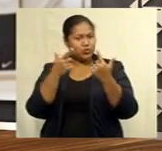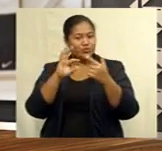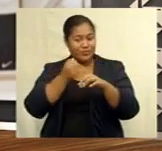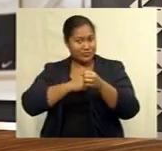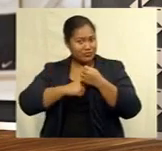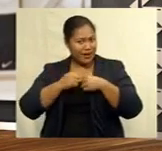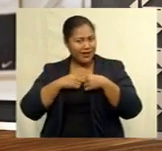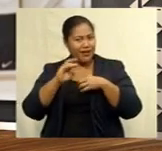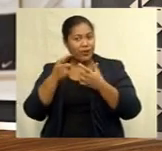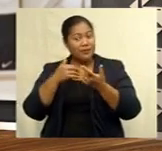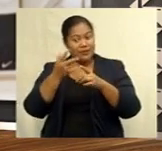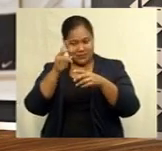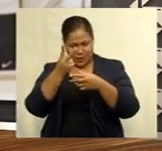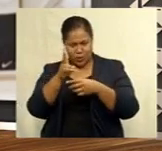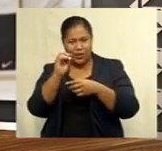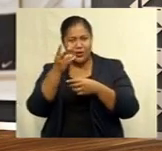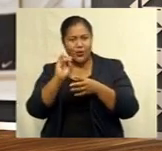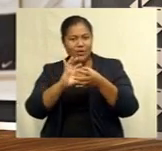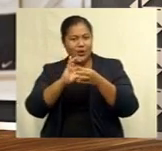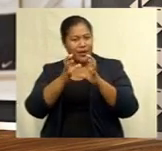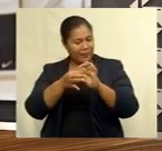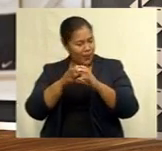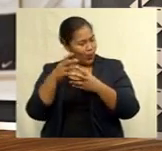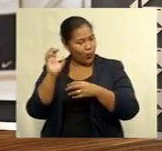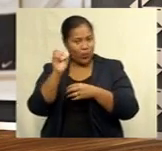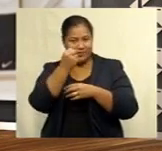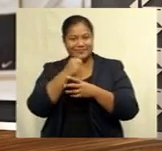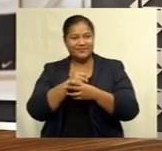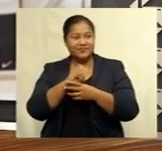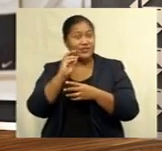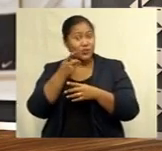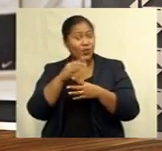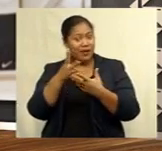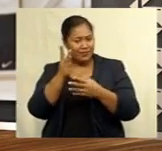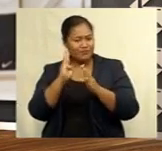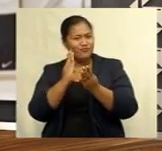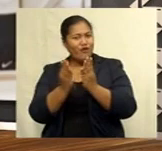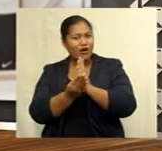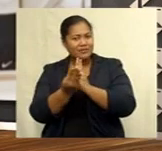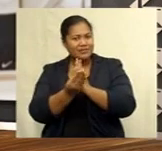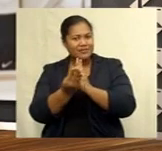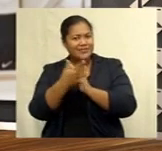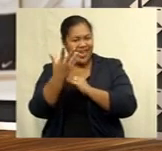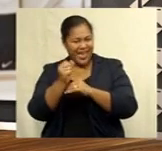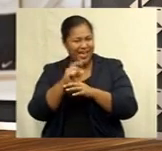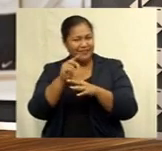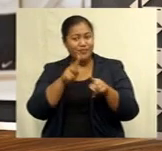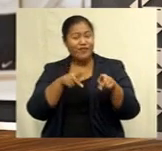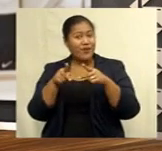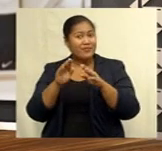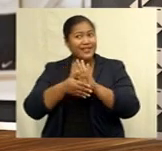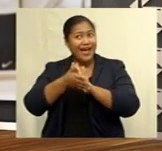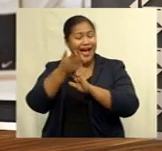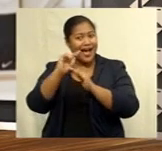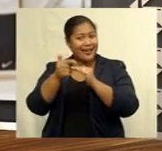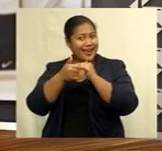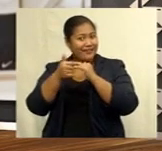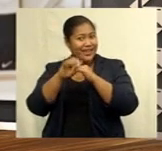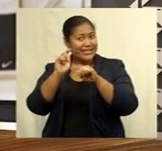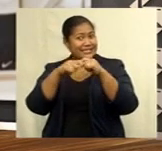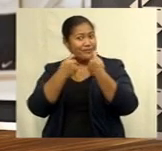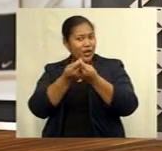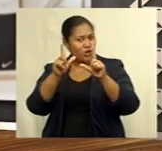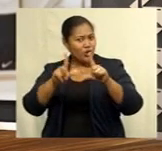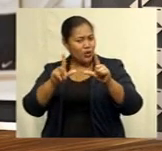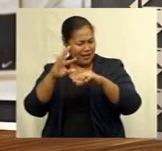2020 Olympics. The Fijiana's bronze medal finish and outstanding performances against higher-ranked teams in Tokyo has had a